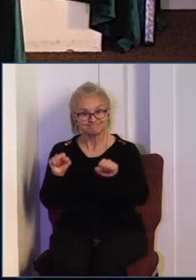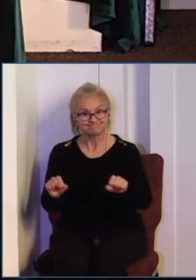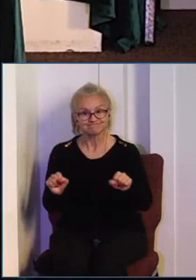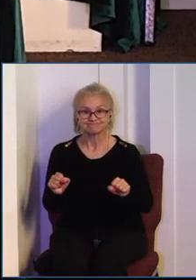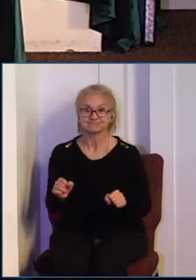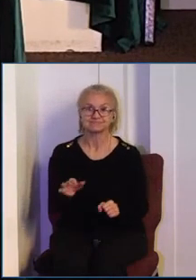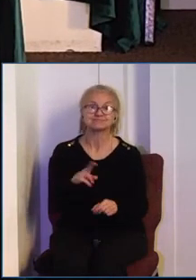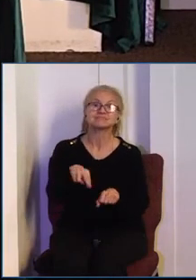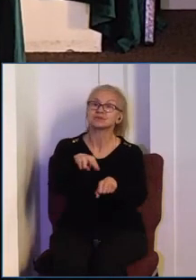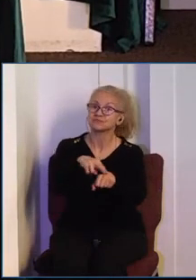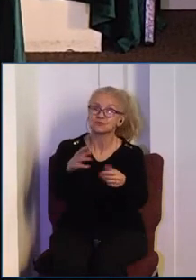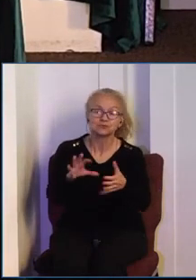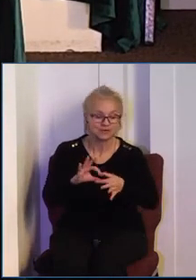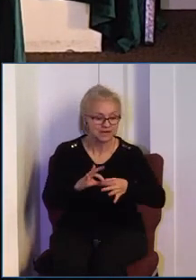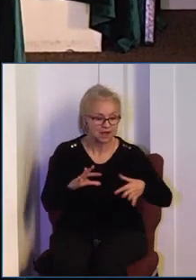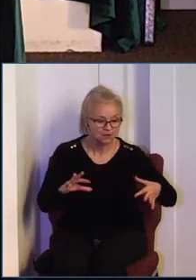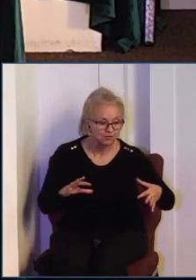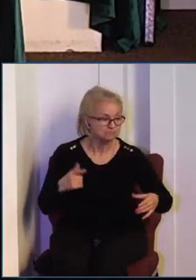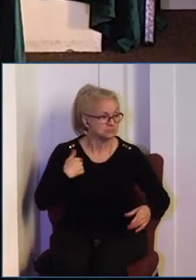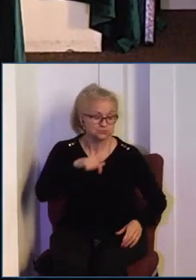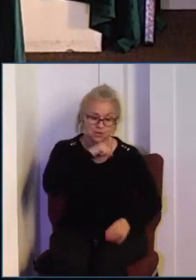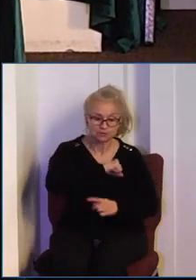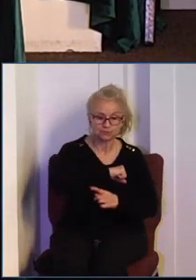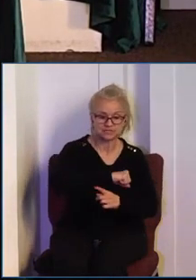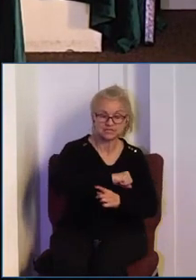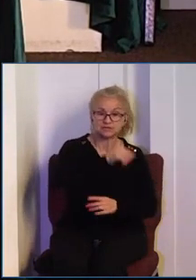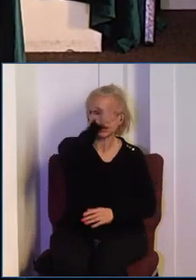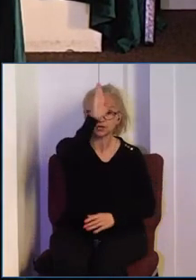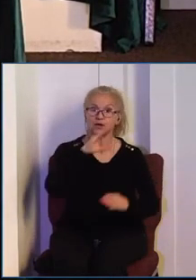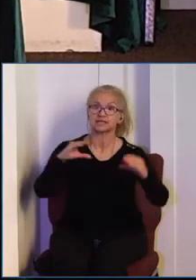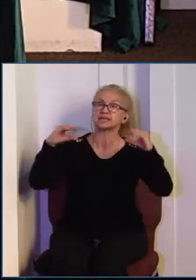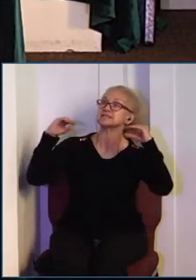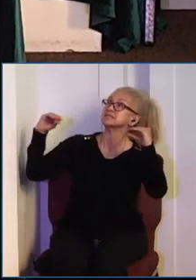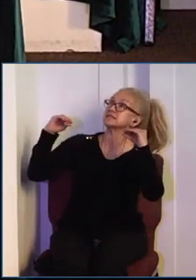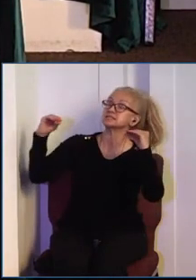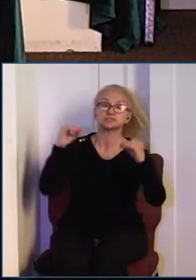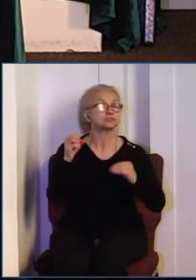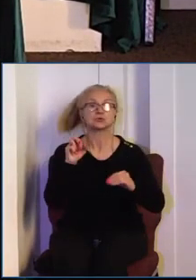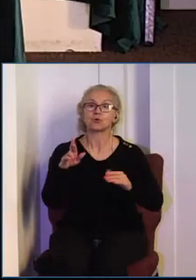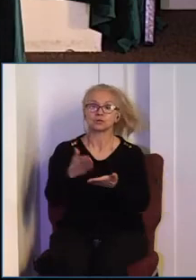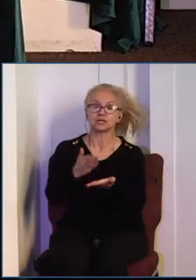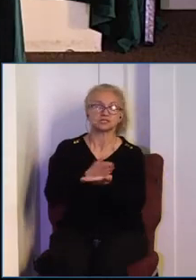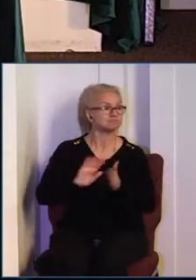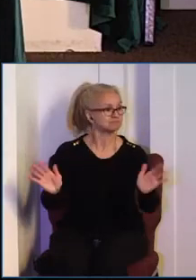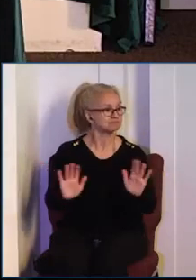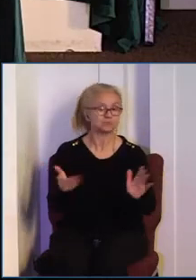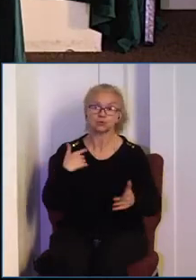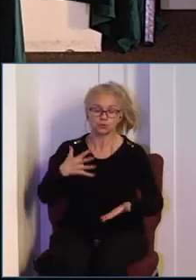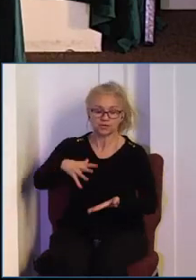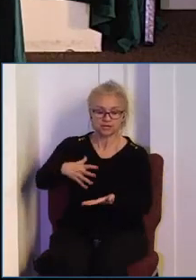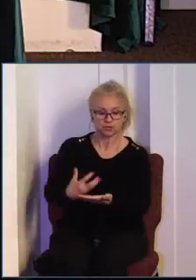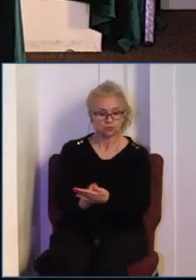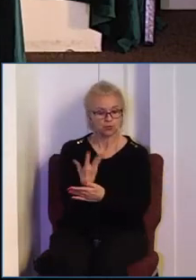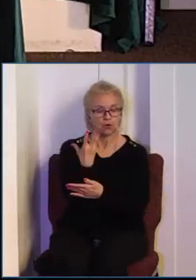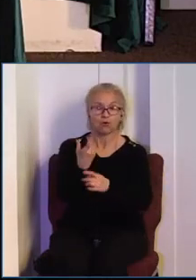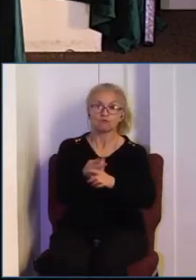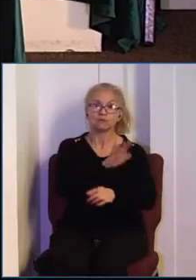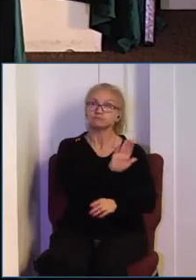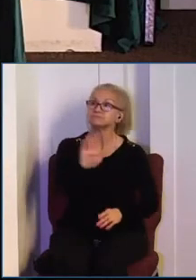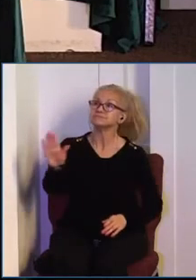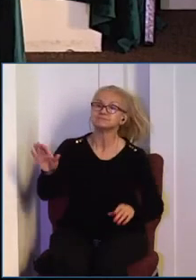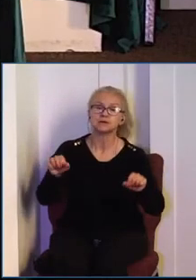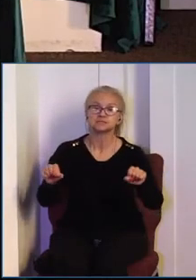Indeed, and in letting go, we don't resist God's teachings or lessons. We grow from their possibilities.